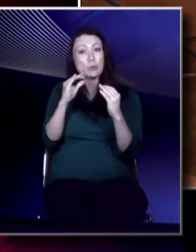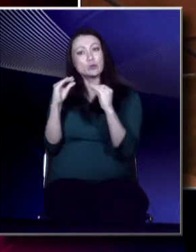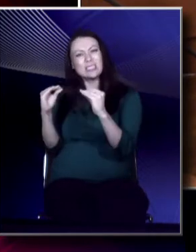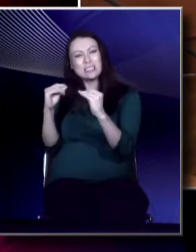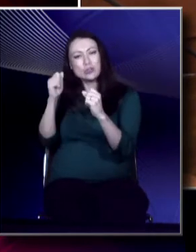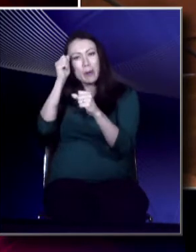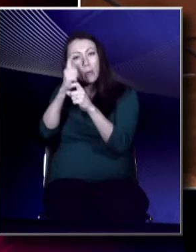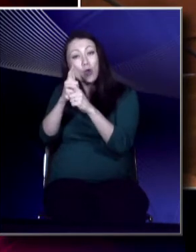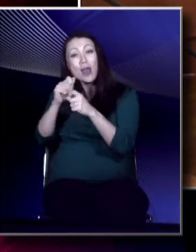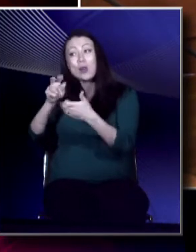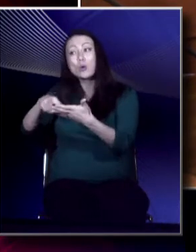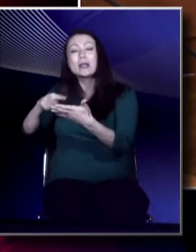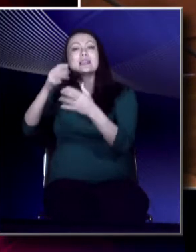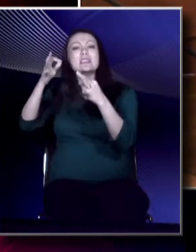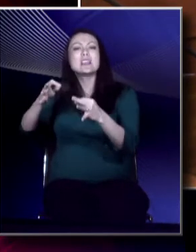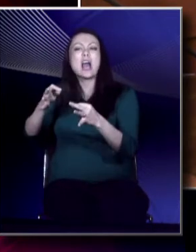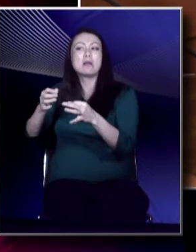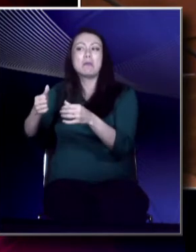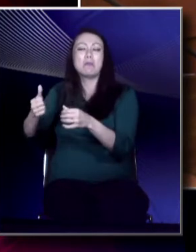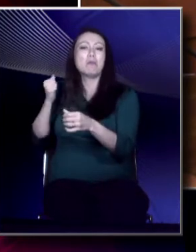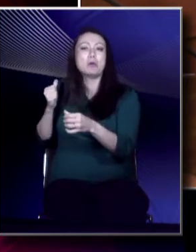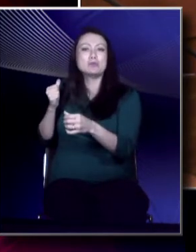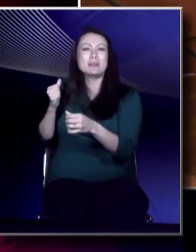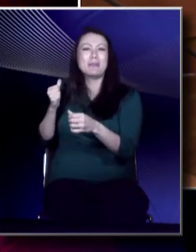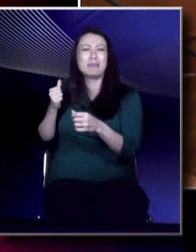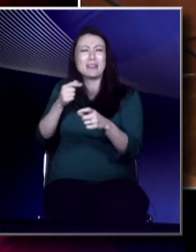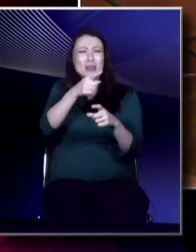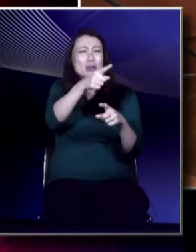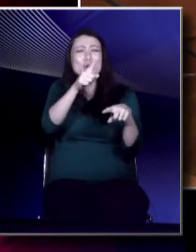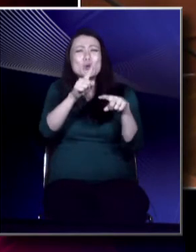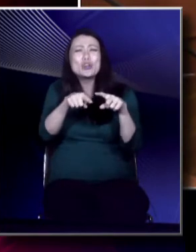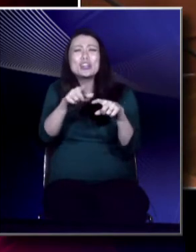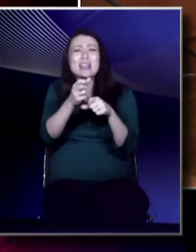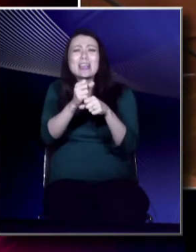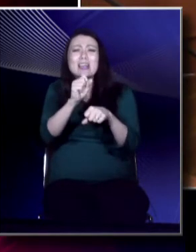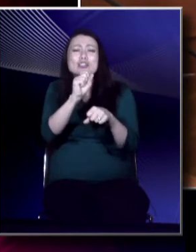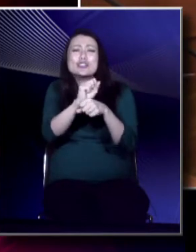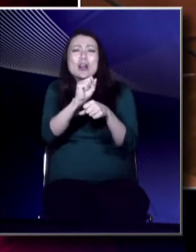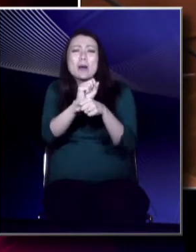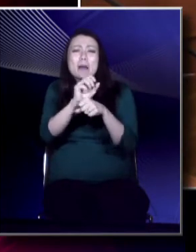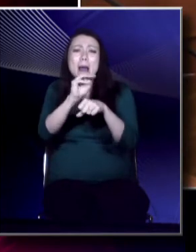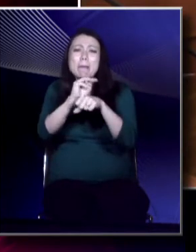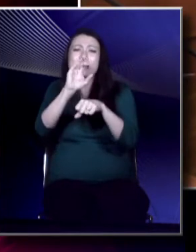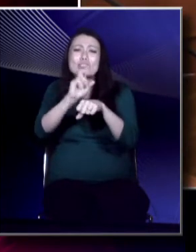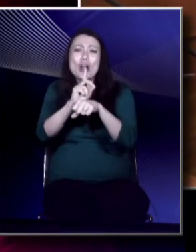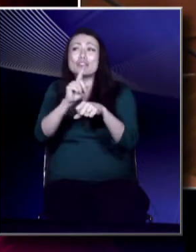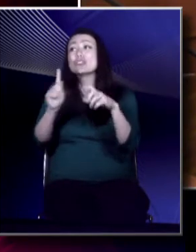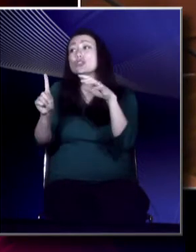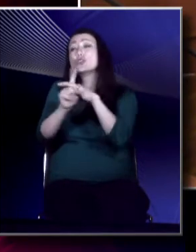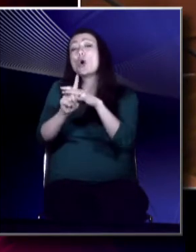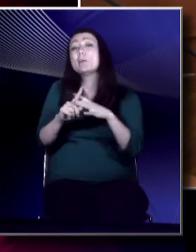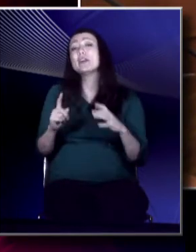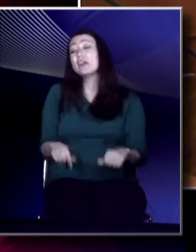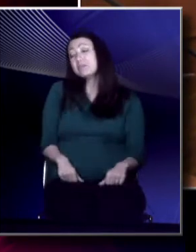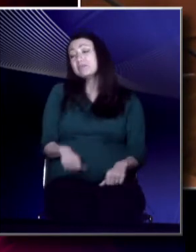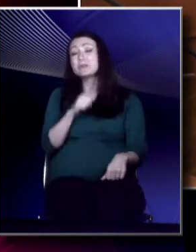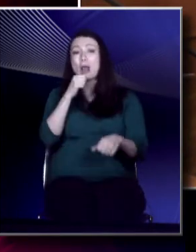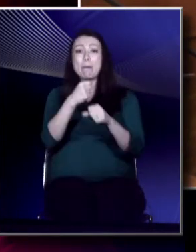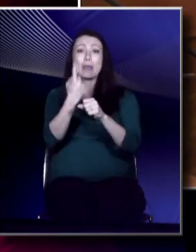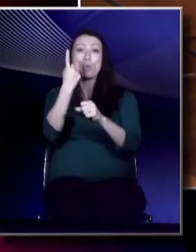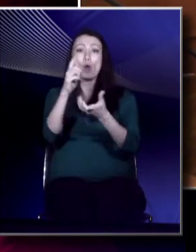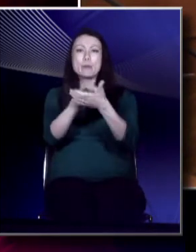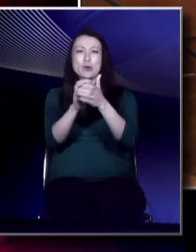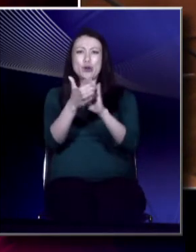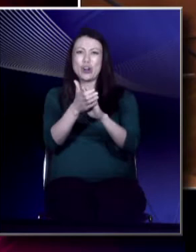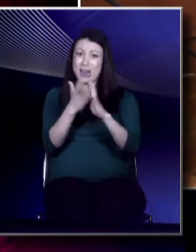just decide not to. I mean, you couldn't get a job at McDonald's and show up to work and not flip a single burger and expect to